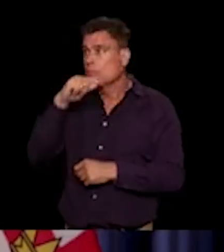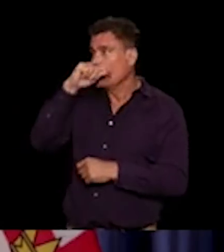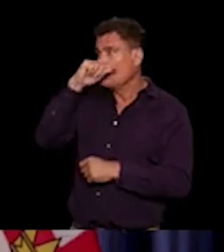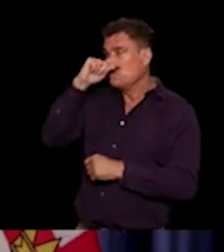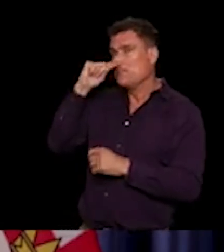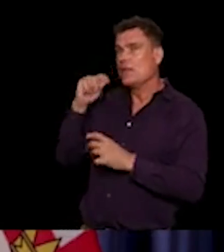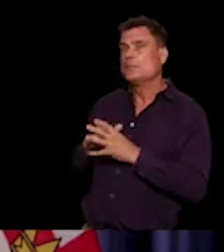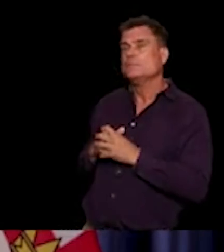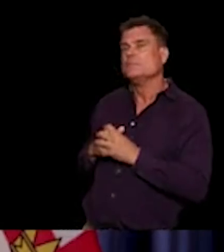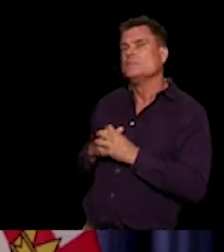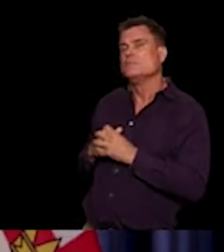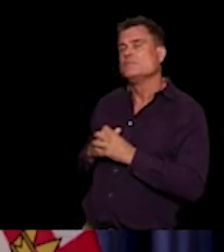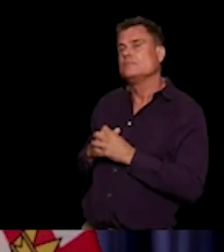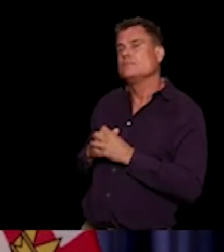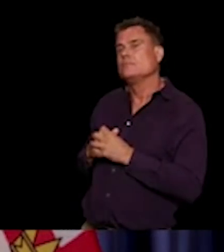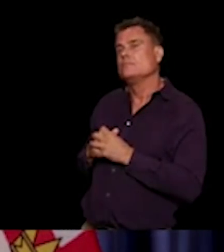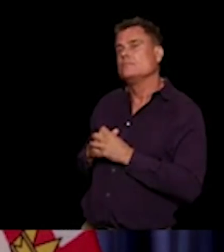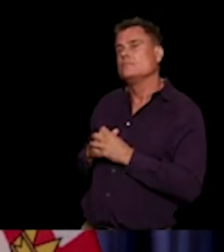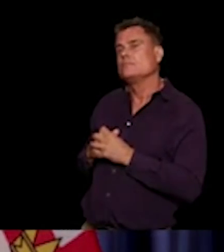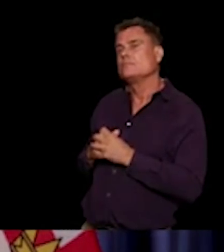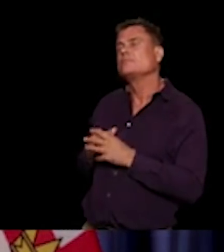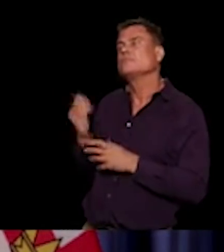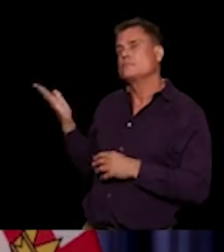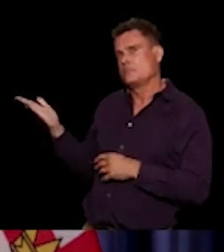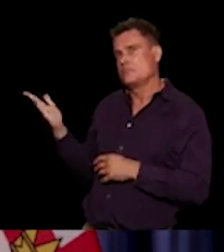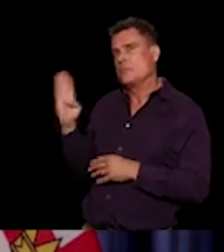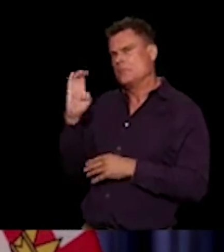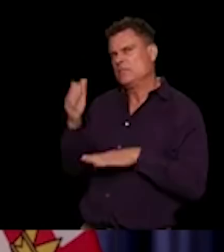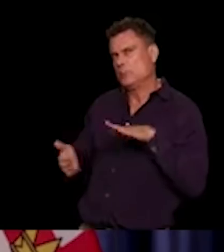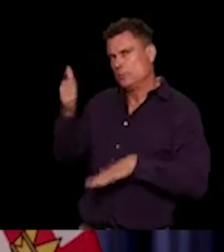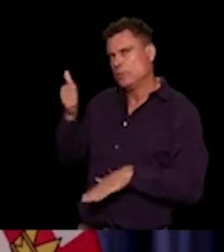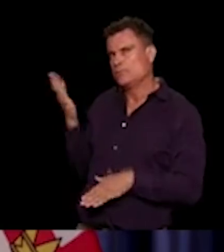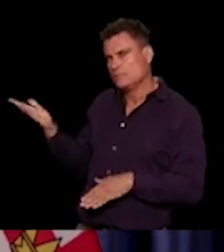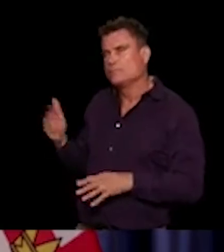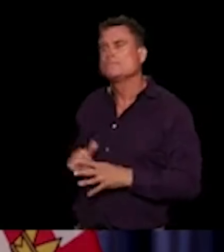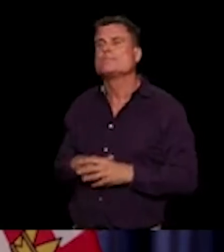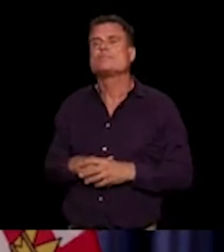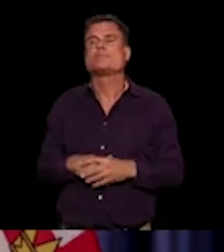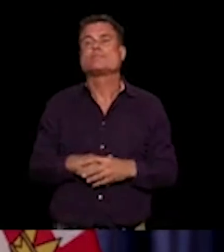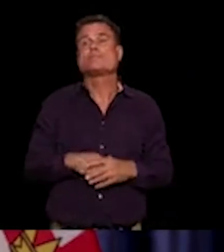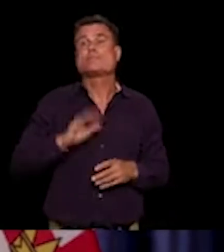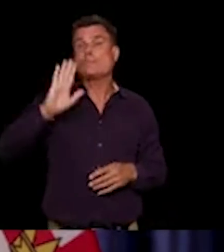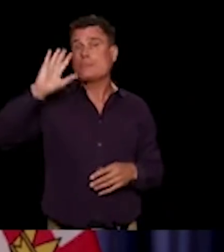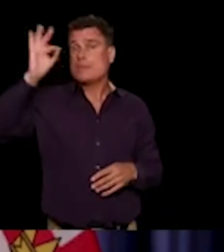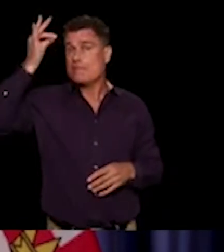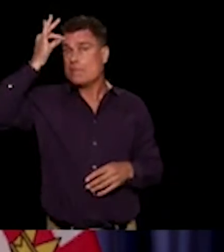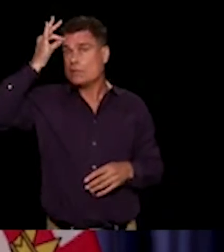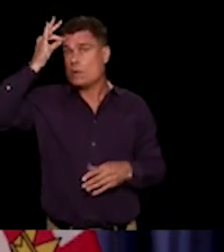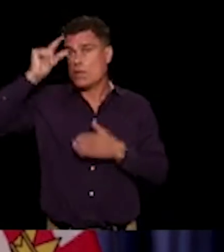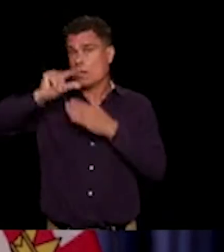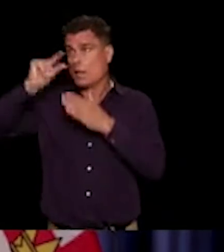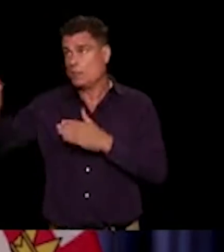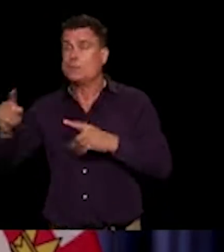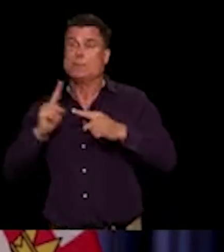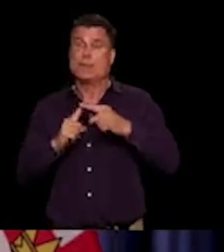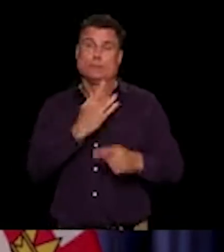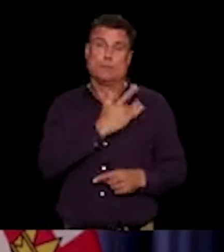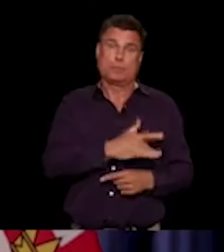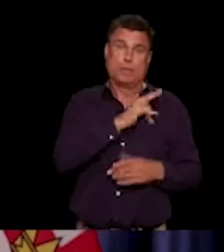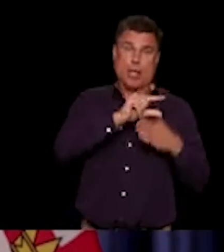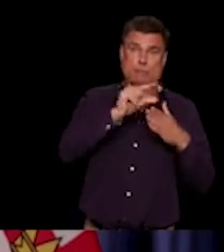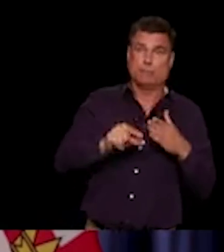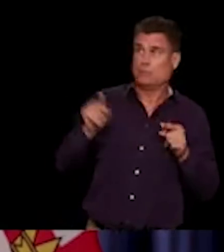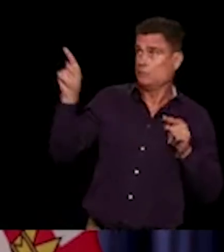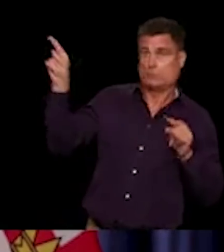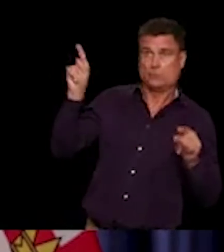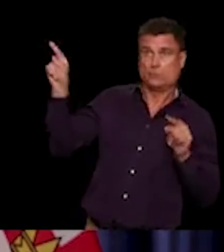with this increase in contact tracers? I guess that's more for Dr. Henry. Yeah, well, let me start with it, Lisa, because it was